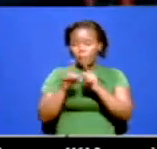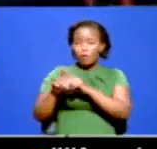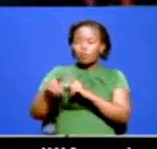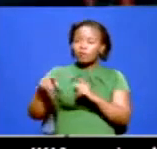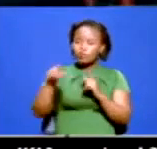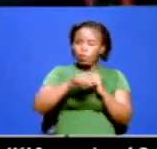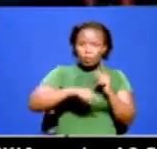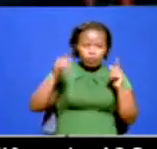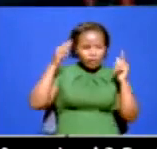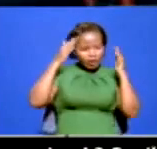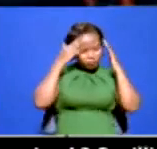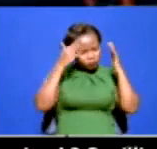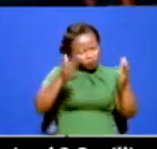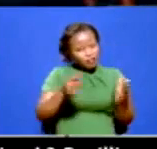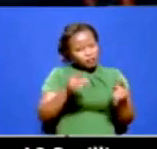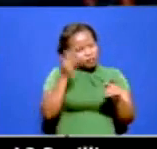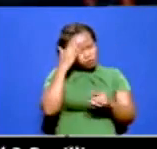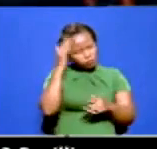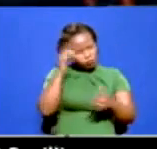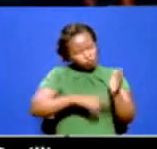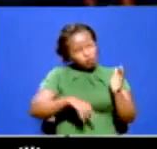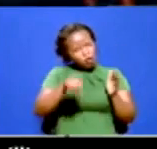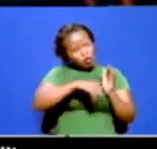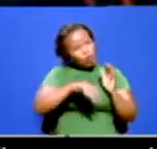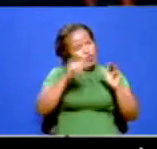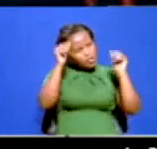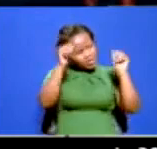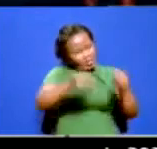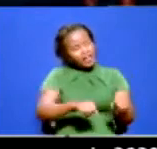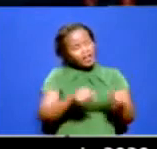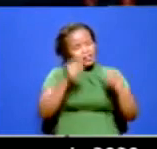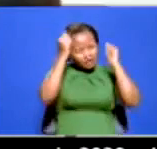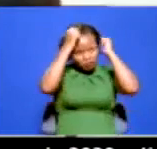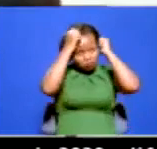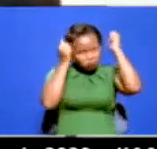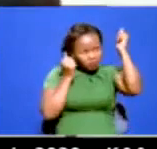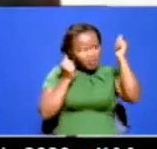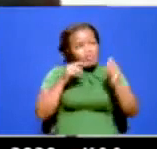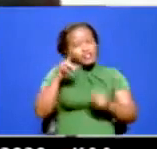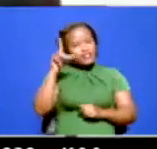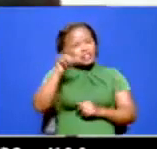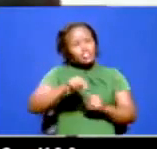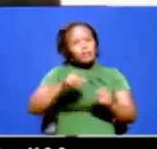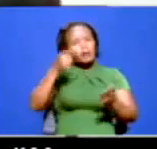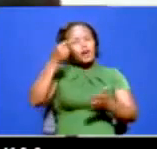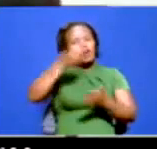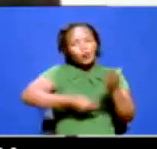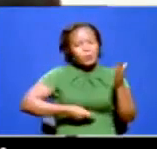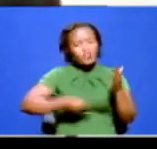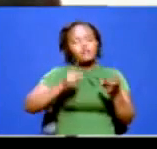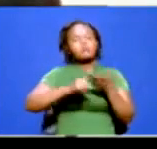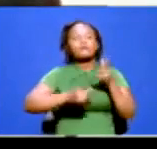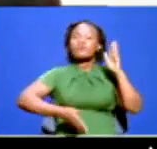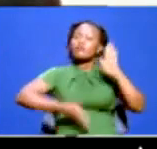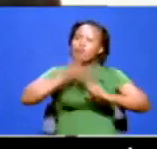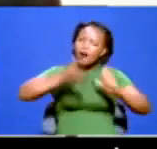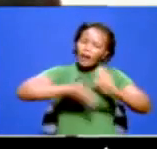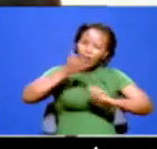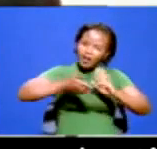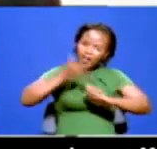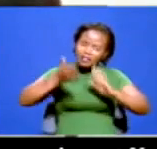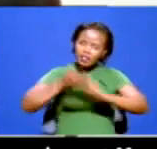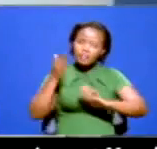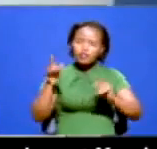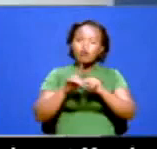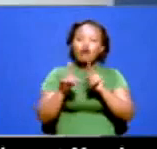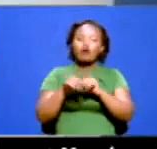at and seen is that we can do it ourselves at a cheaper cost, much faster, and we'll also be